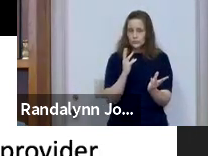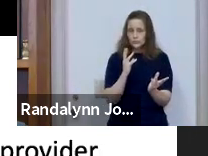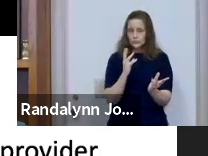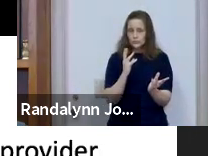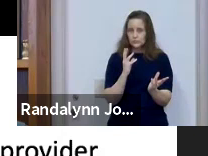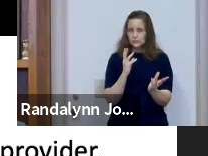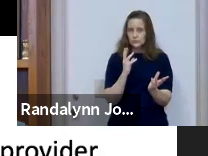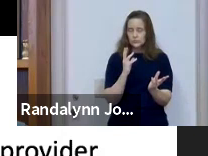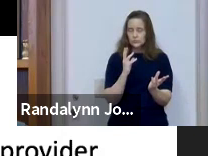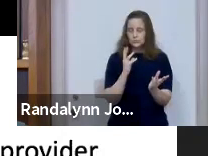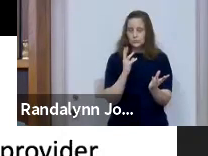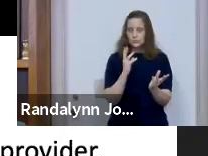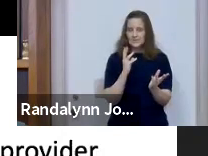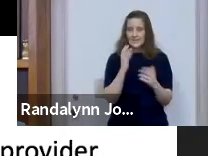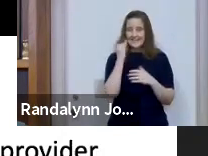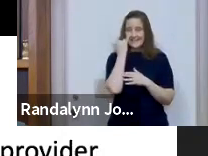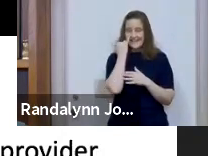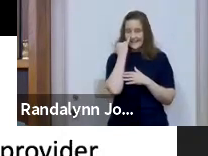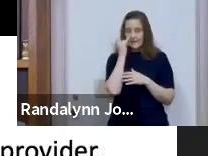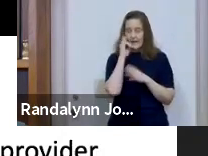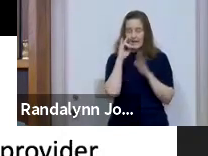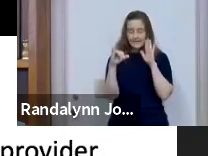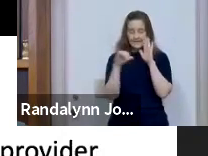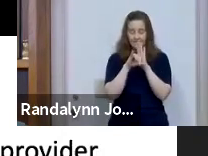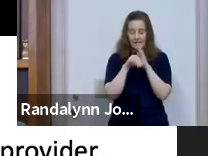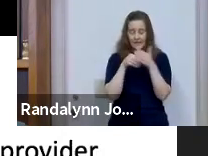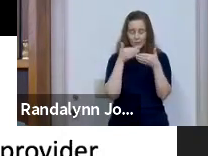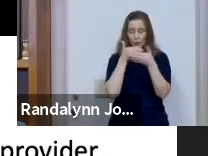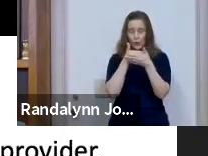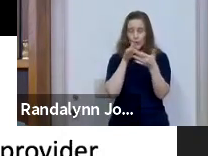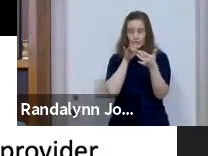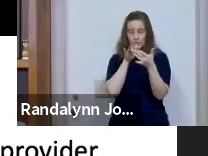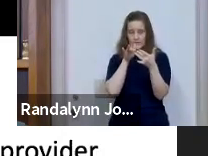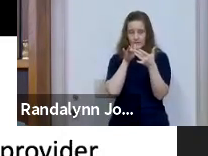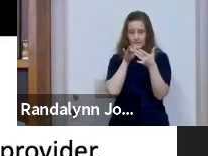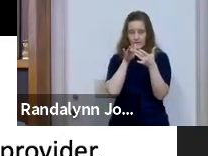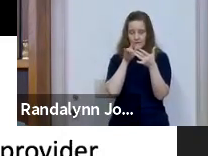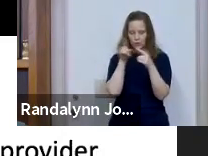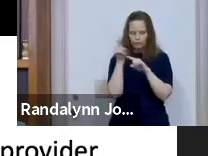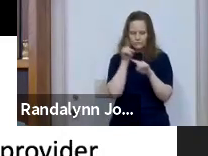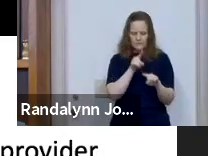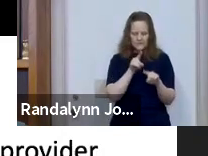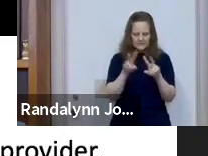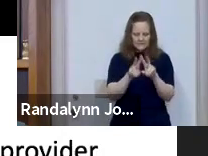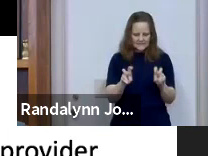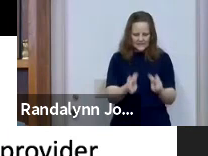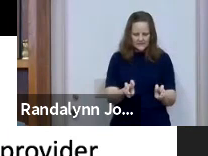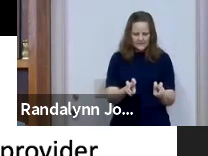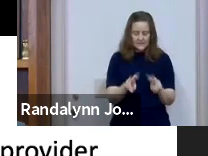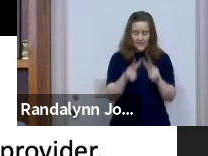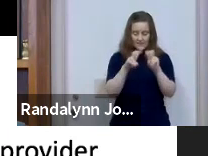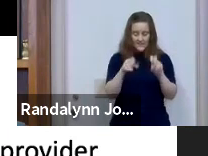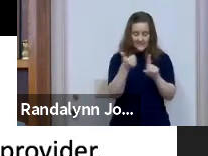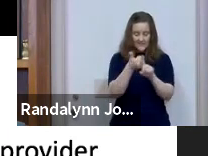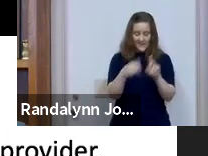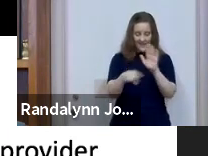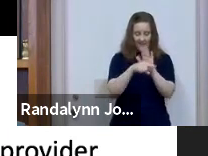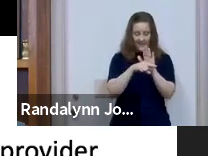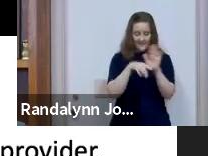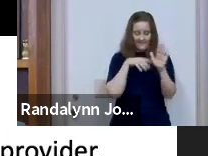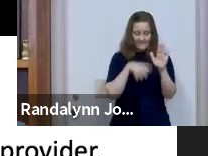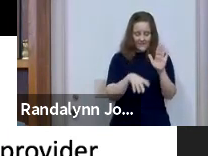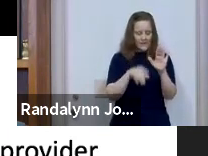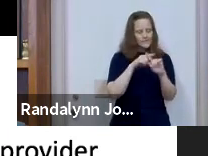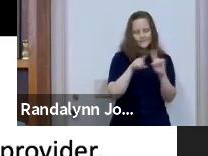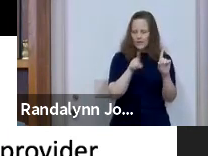be very confusing, if you've been identified as a close contact and you come in and you have a test and your test is negative, that does not mean that